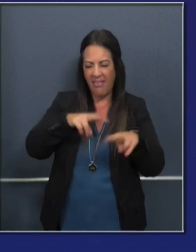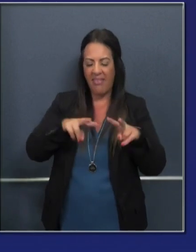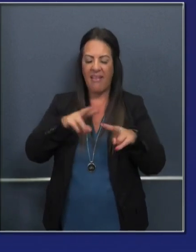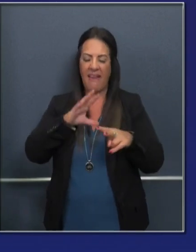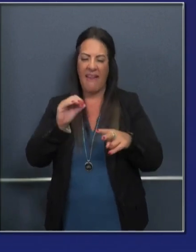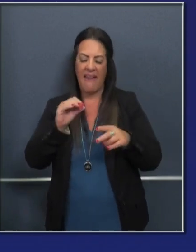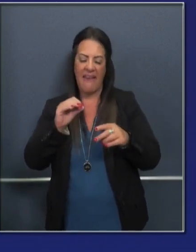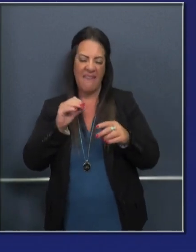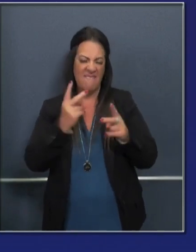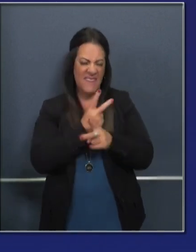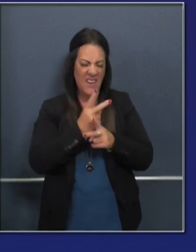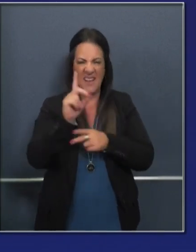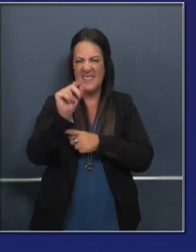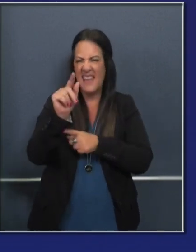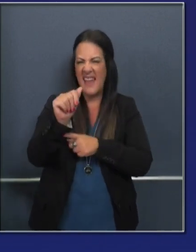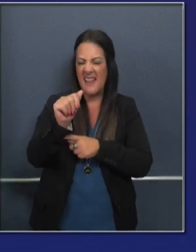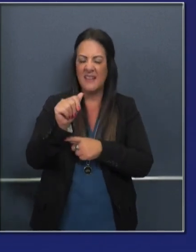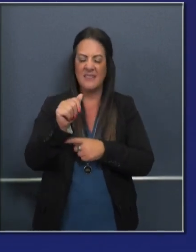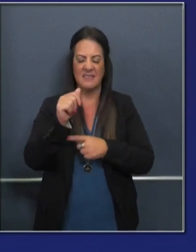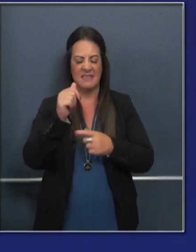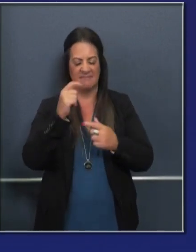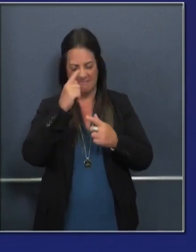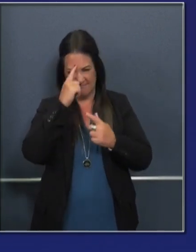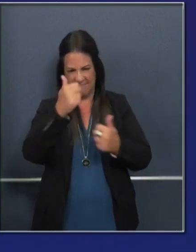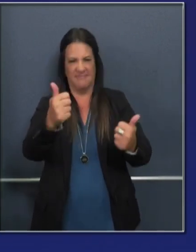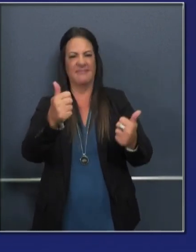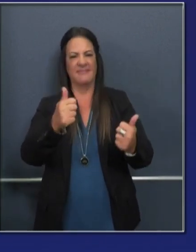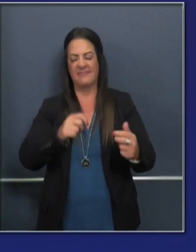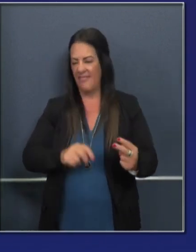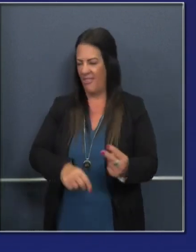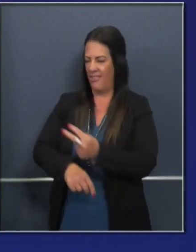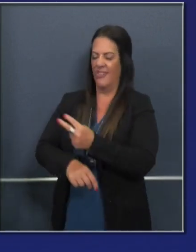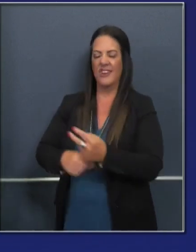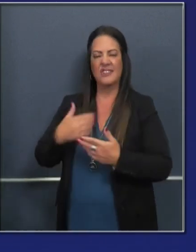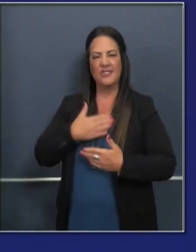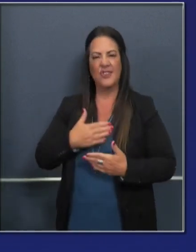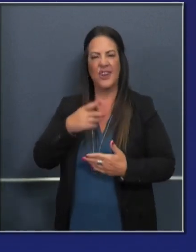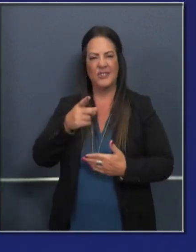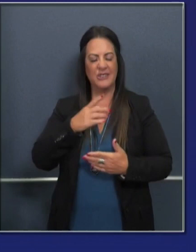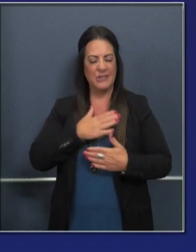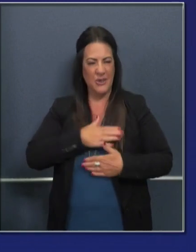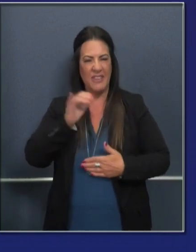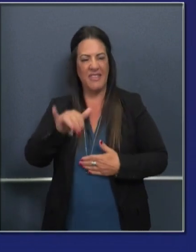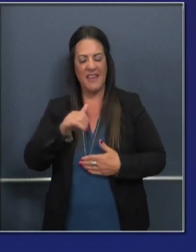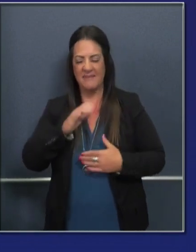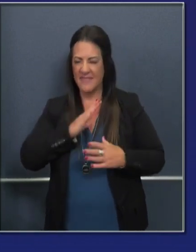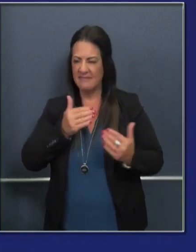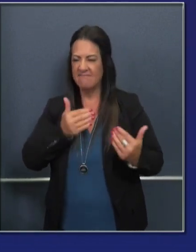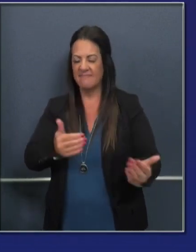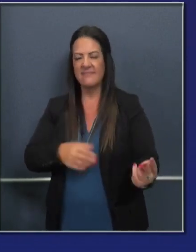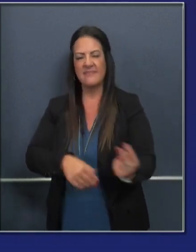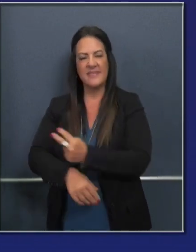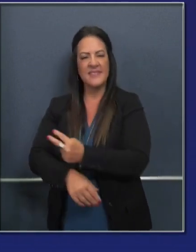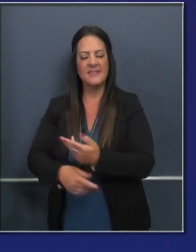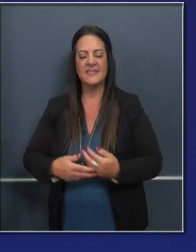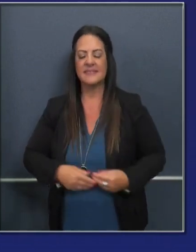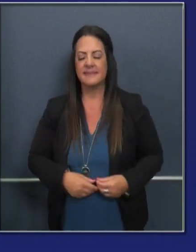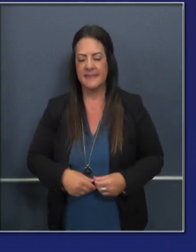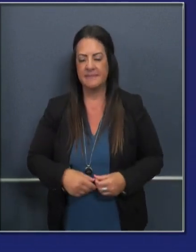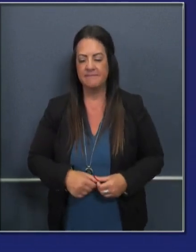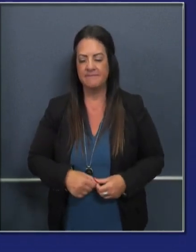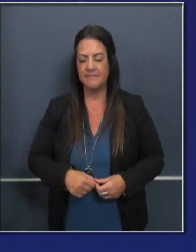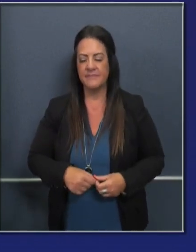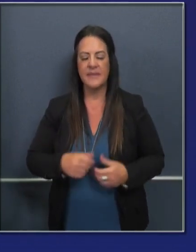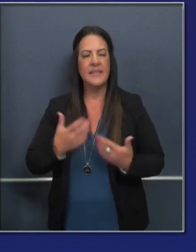data. And again, the purpose is to make it all understandable to you at the end of the day and